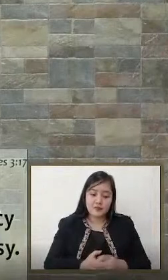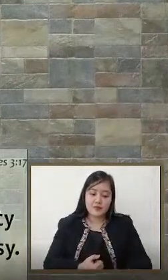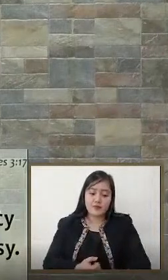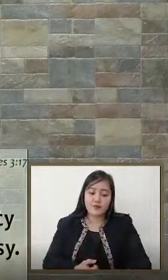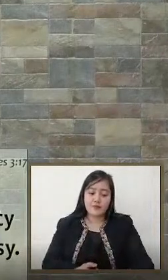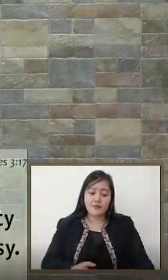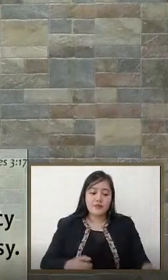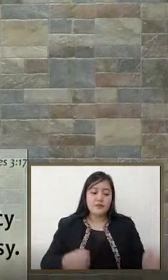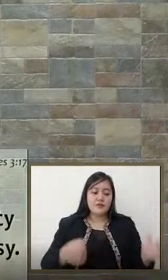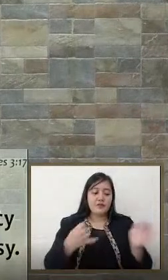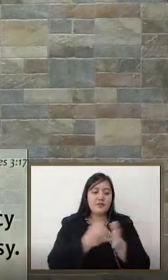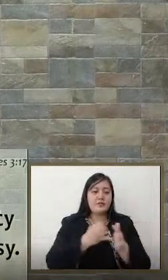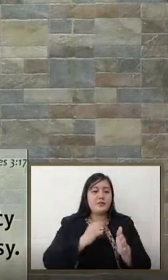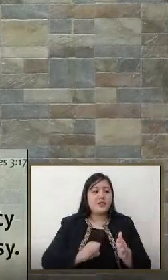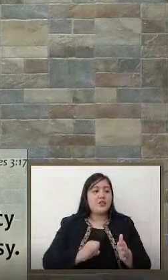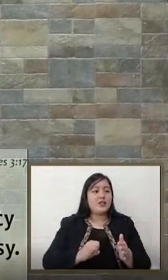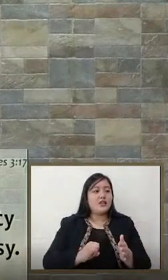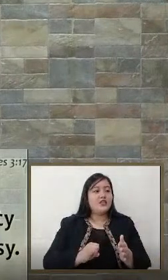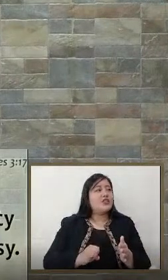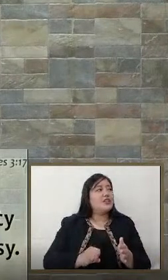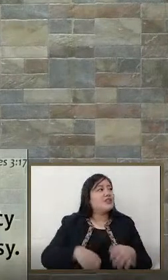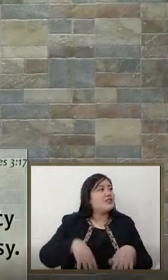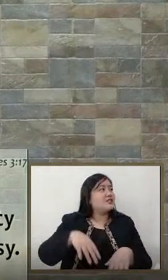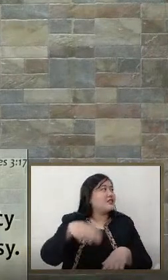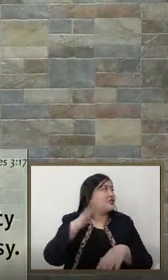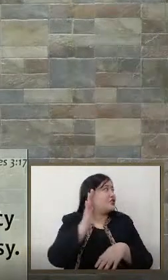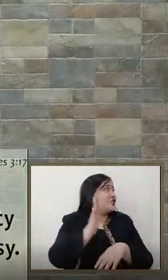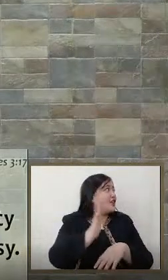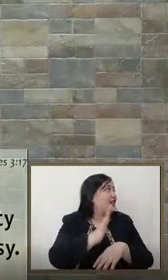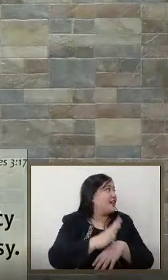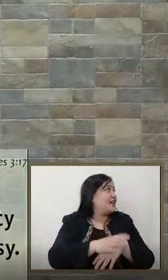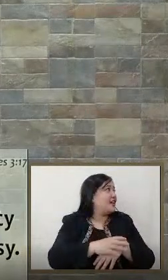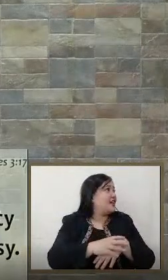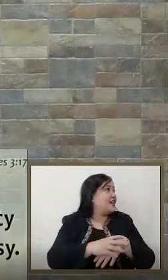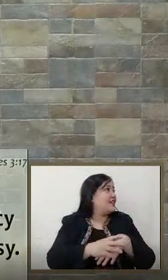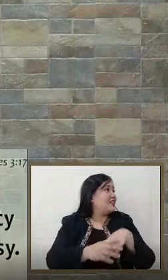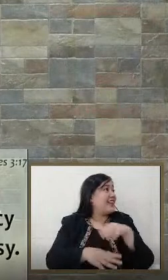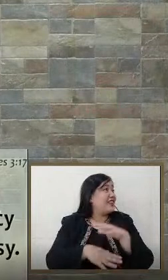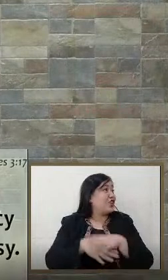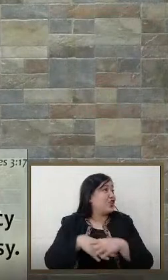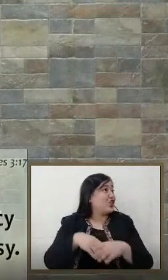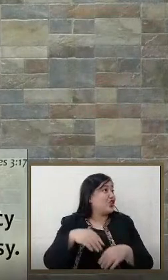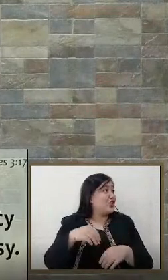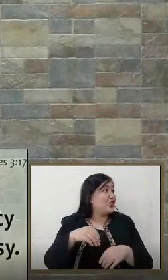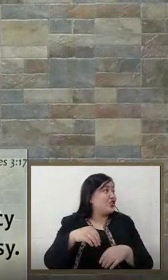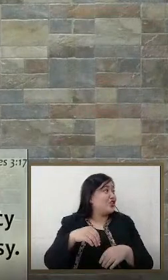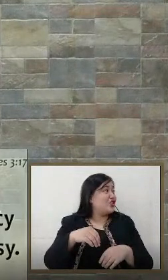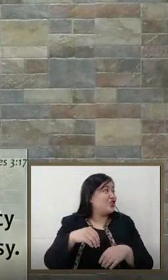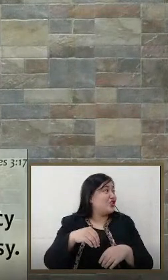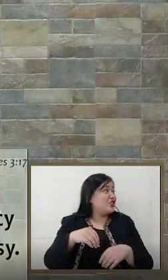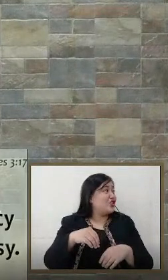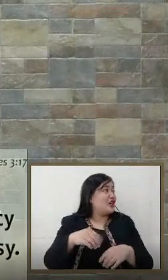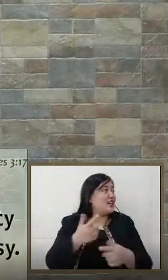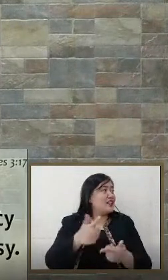Gentle. Gentle. And easy to be entreated.